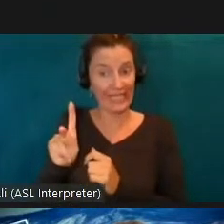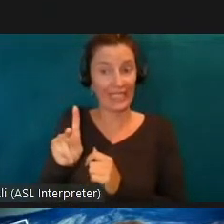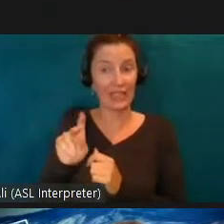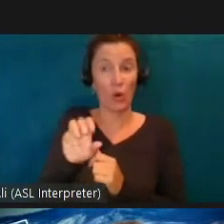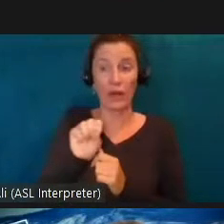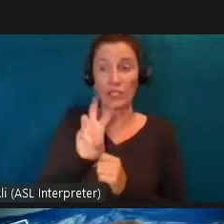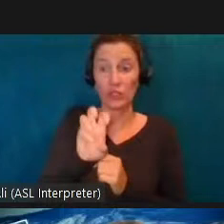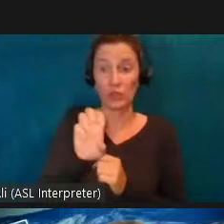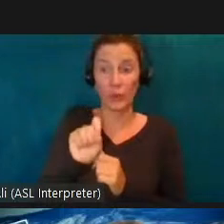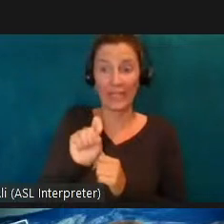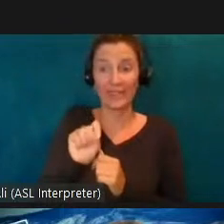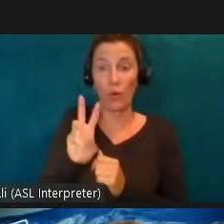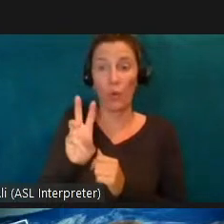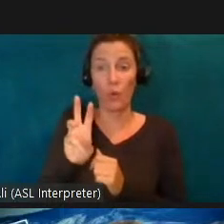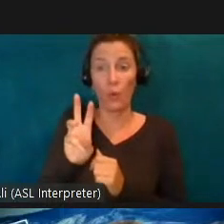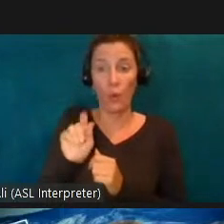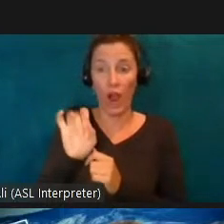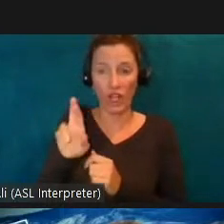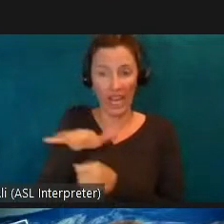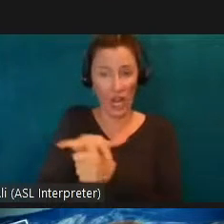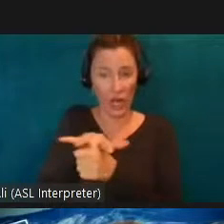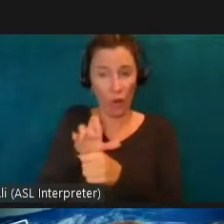with or may not know about yet?